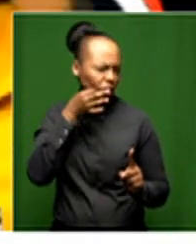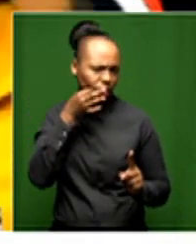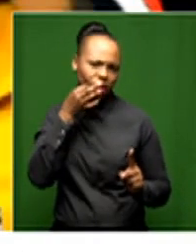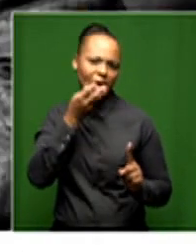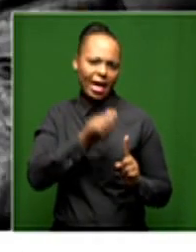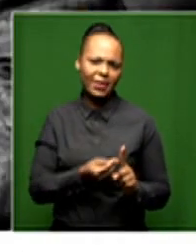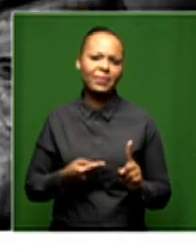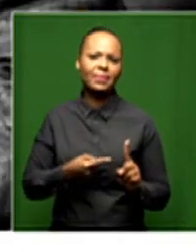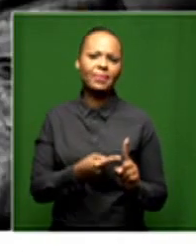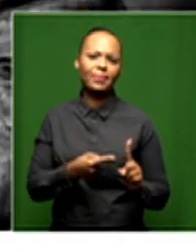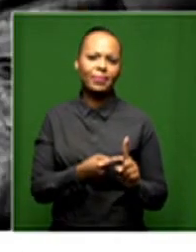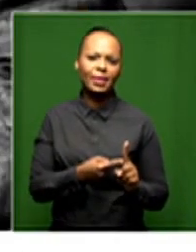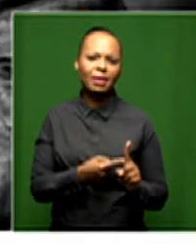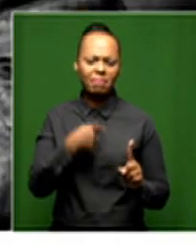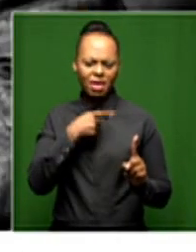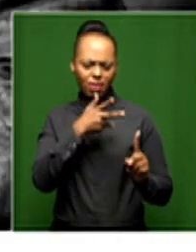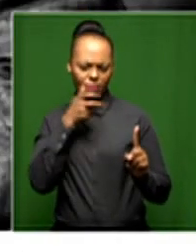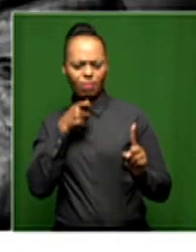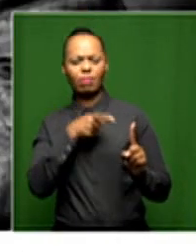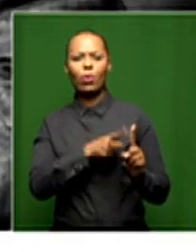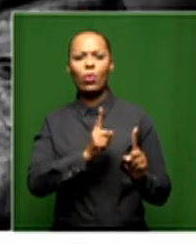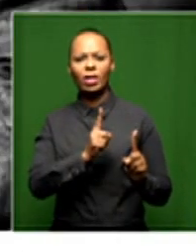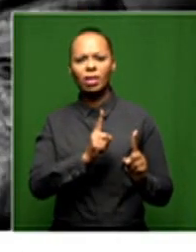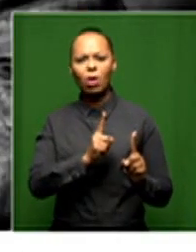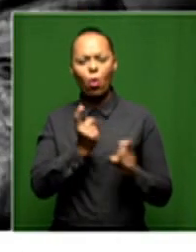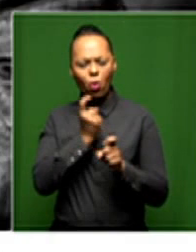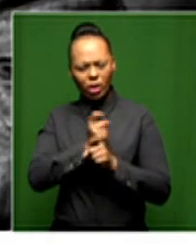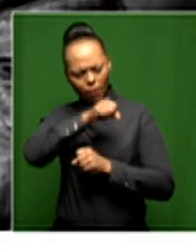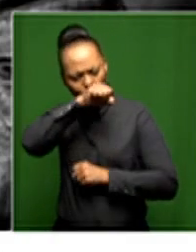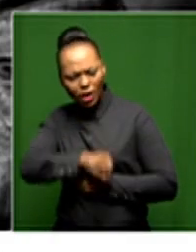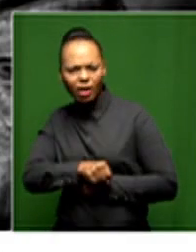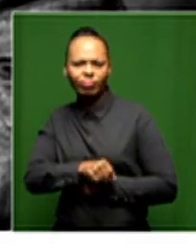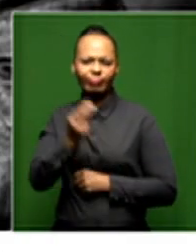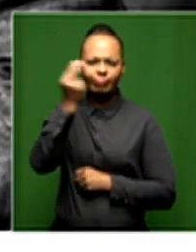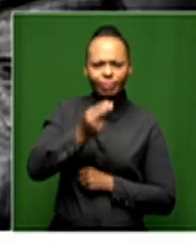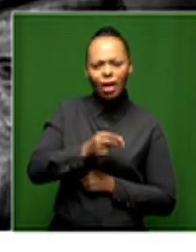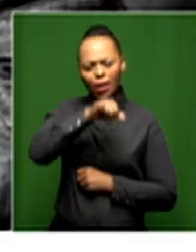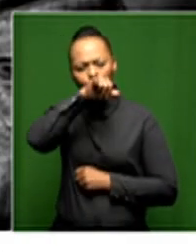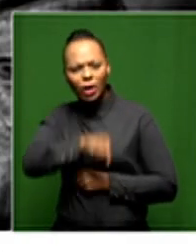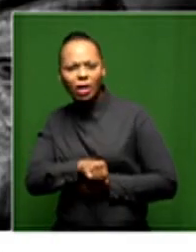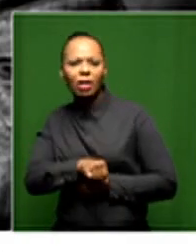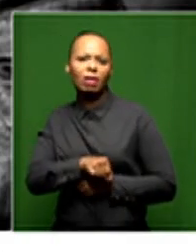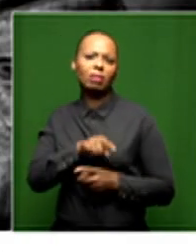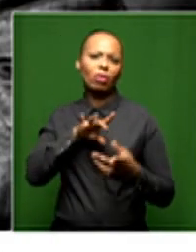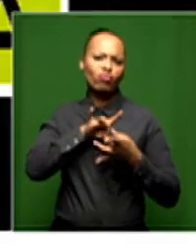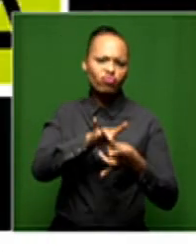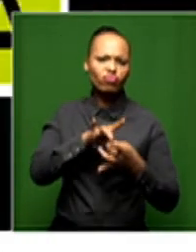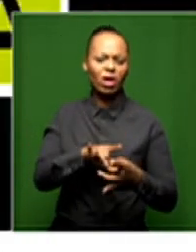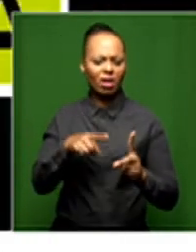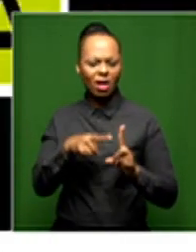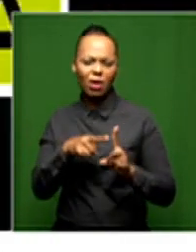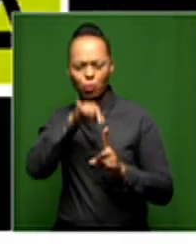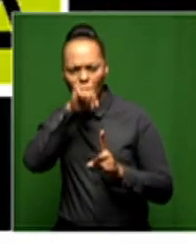me was loyalty and love for his craft and his family. He was a true family